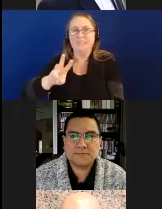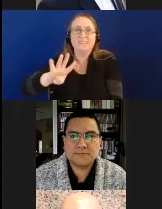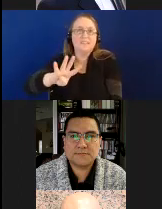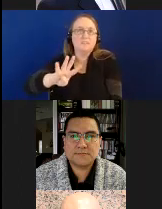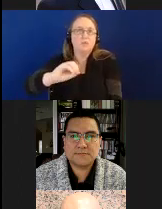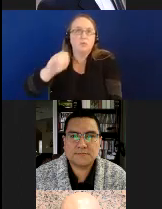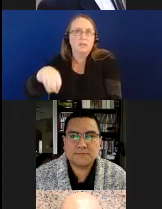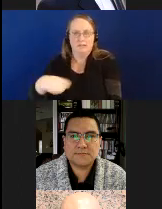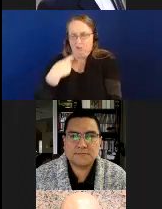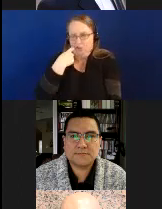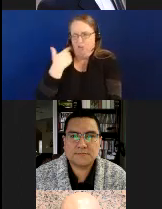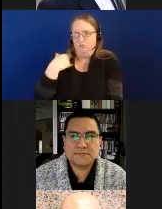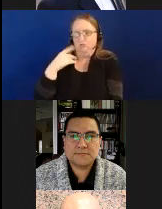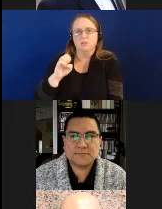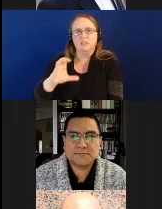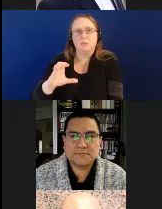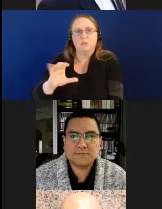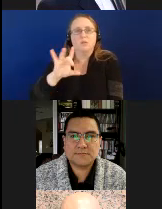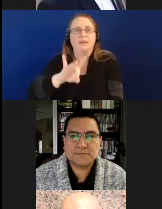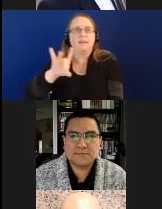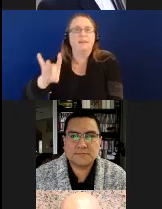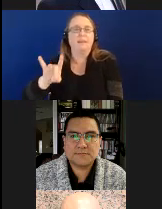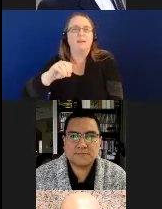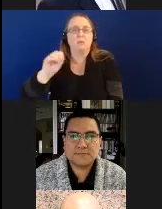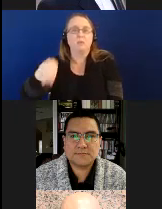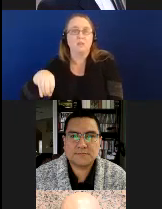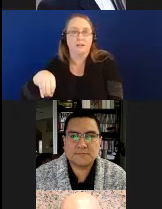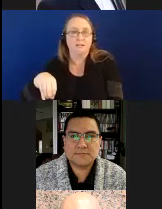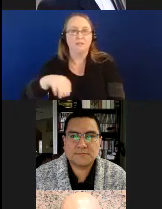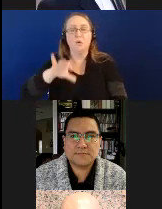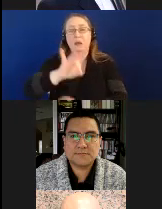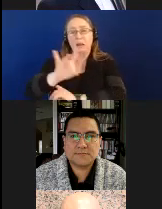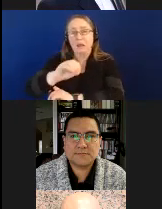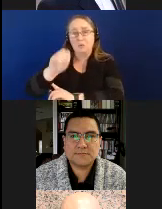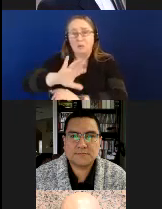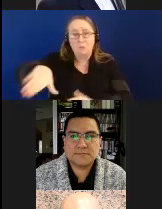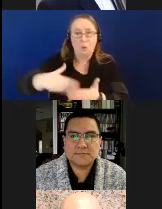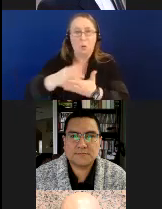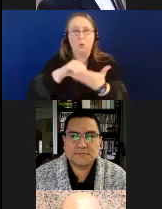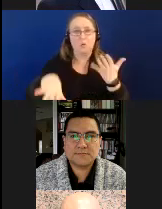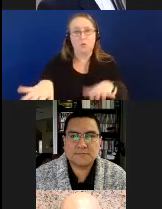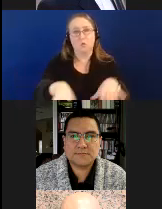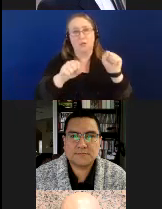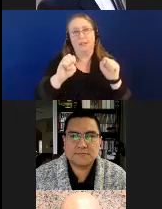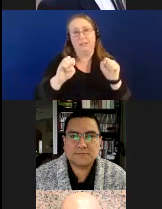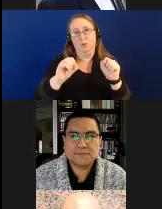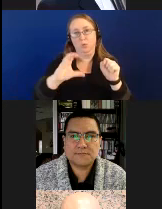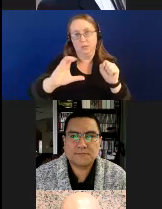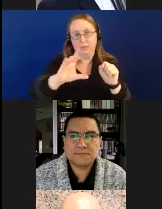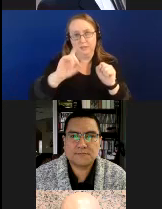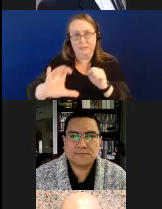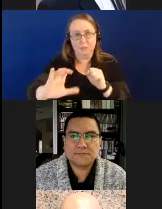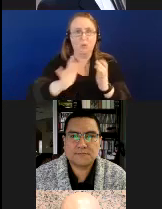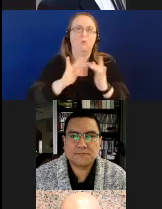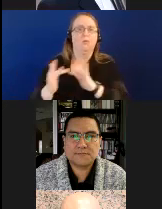past December, we were actually at 88%. So 88% of all students who took the EOC in December took it